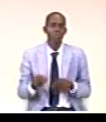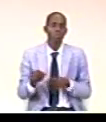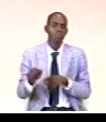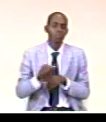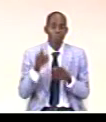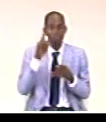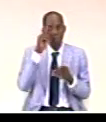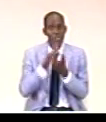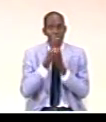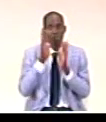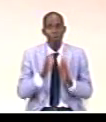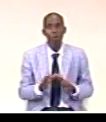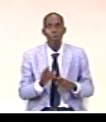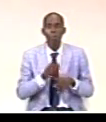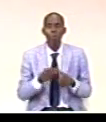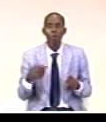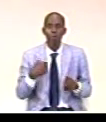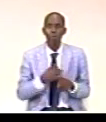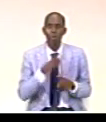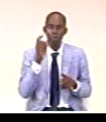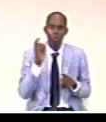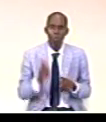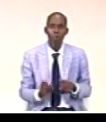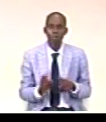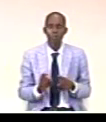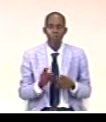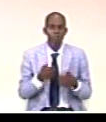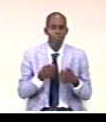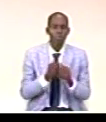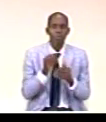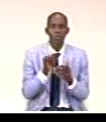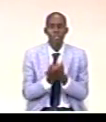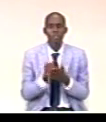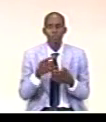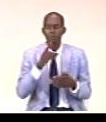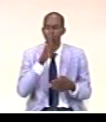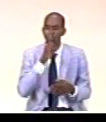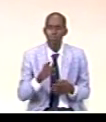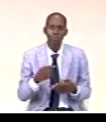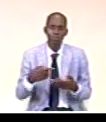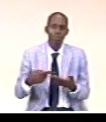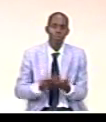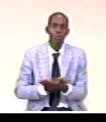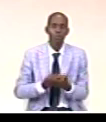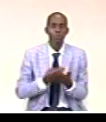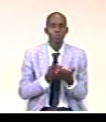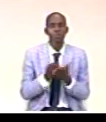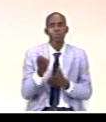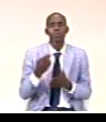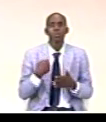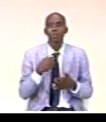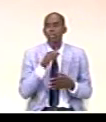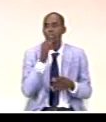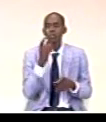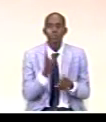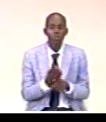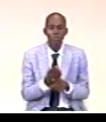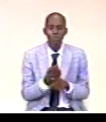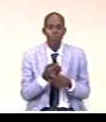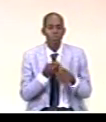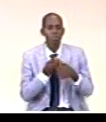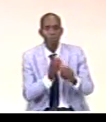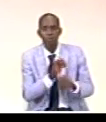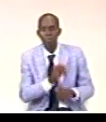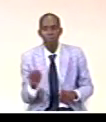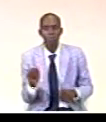follow the living word, the gospel truth. We are not just following rhythm, we are not just following tradition,